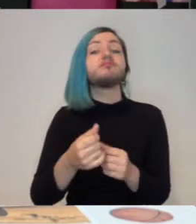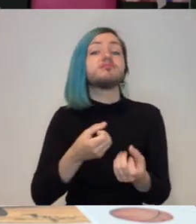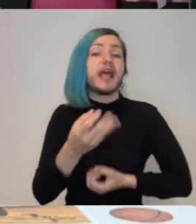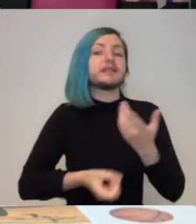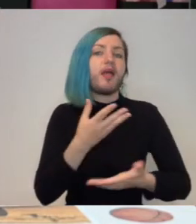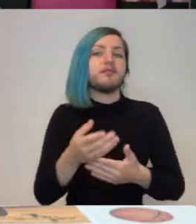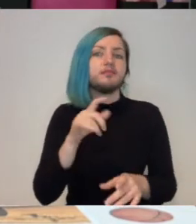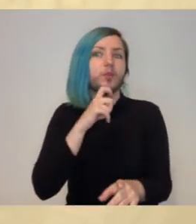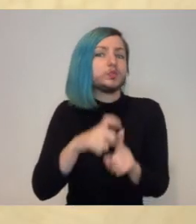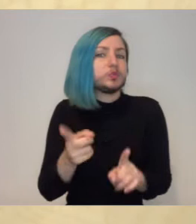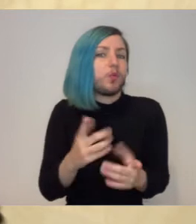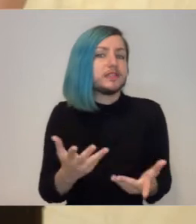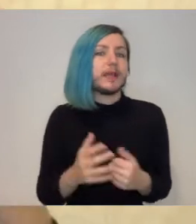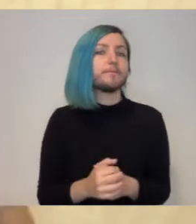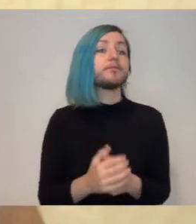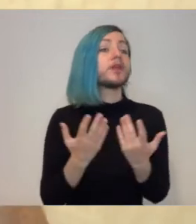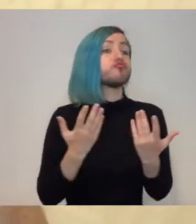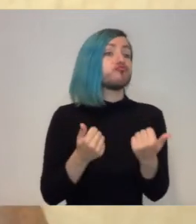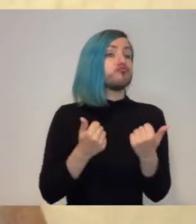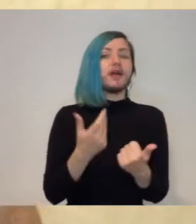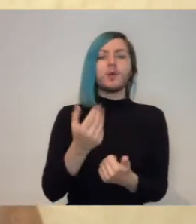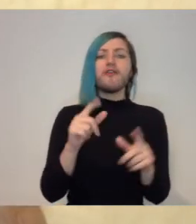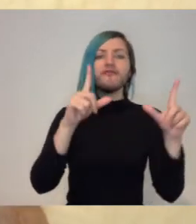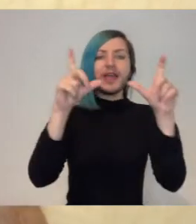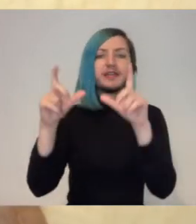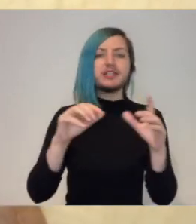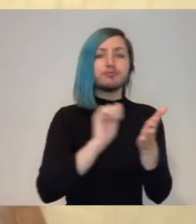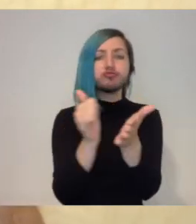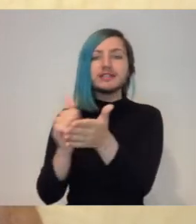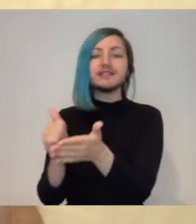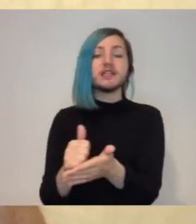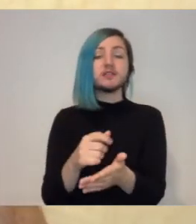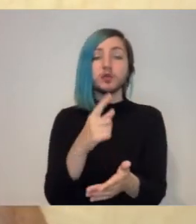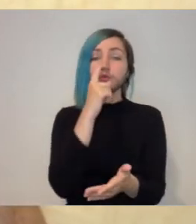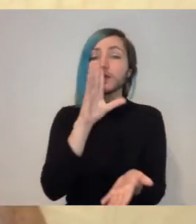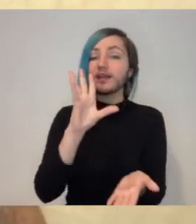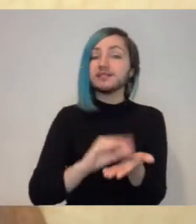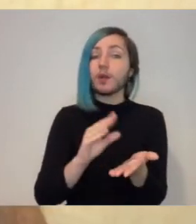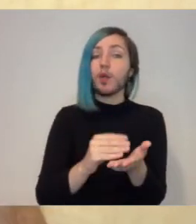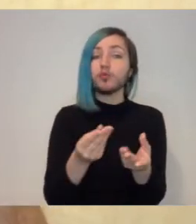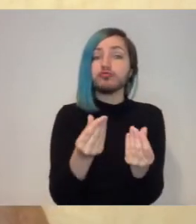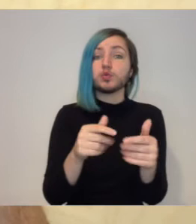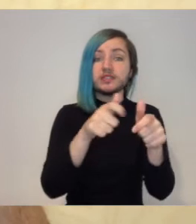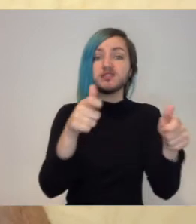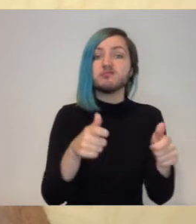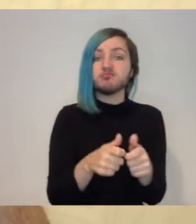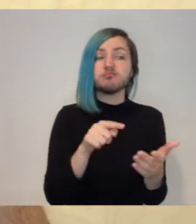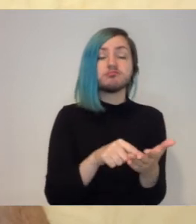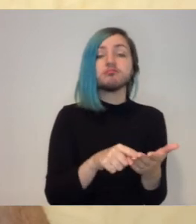doing. So I've printed out all these images, which you should have with you in an image pack, but also you can see them on the screen